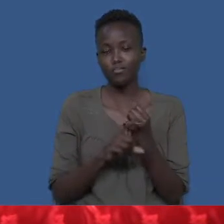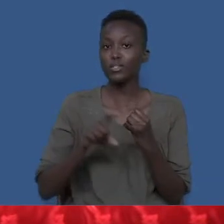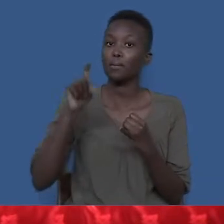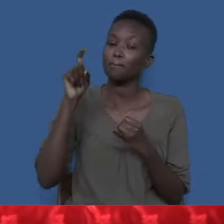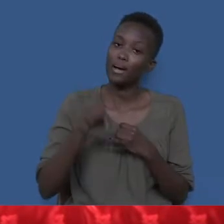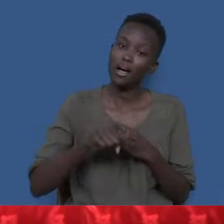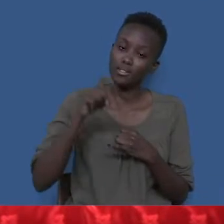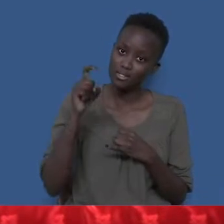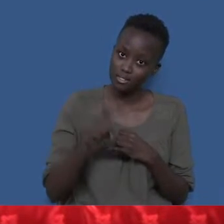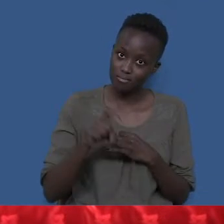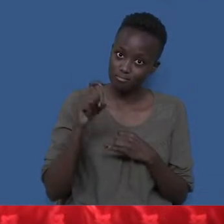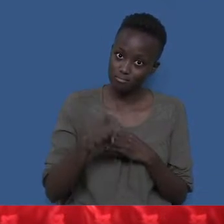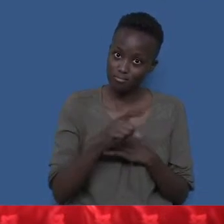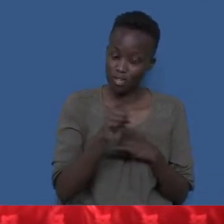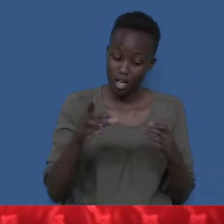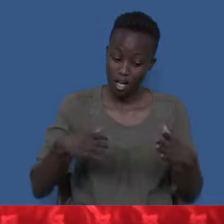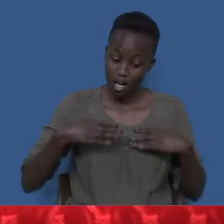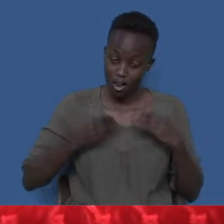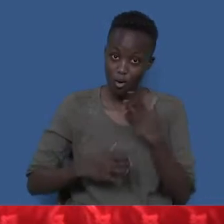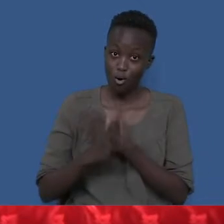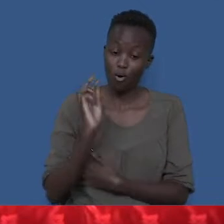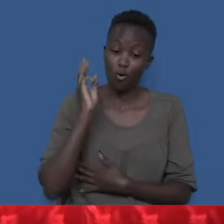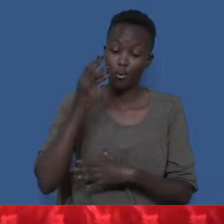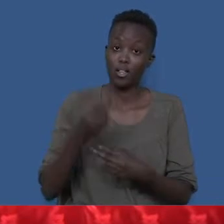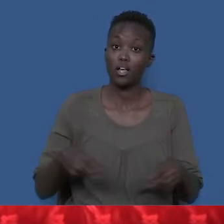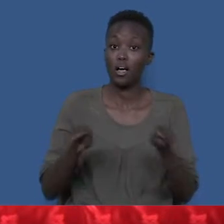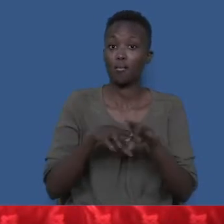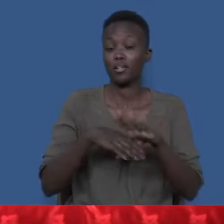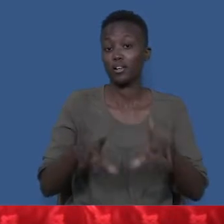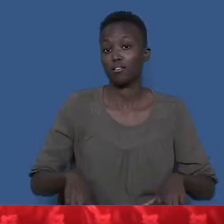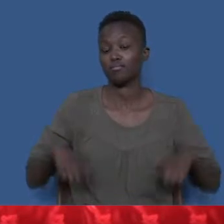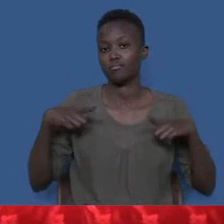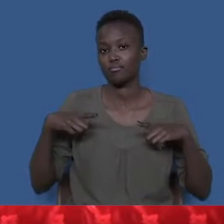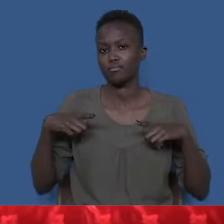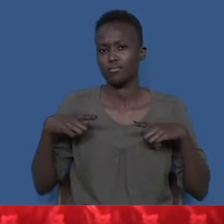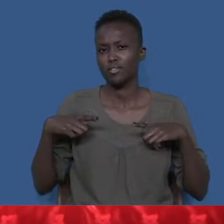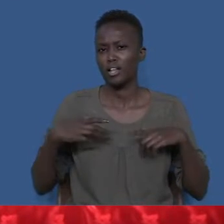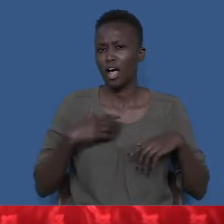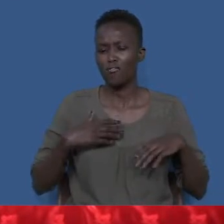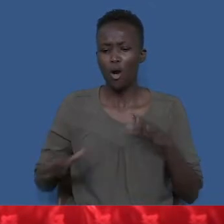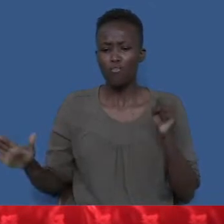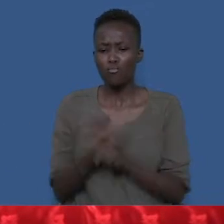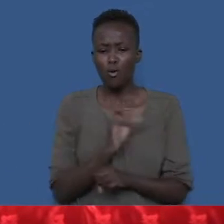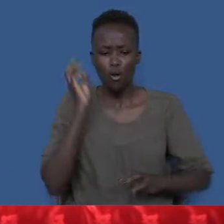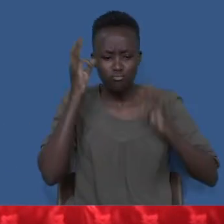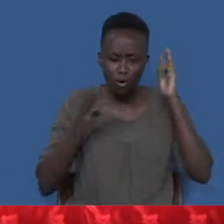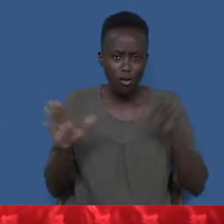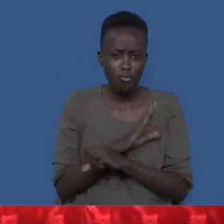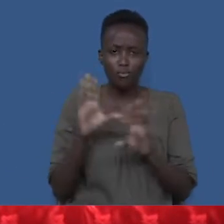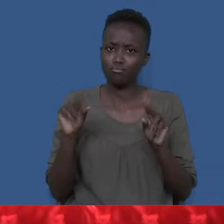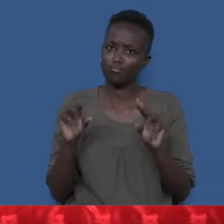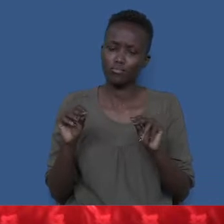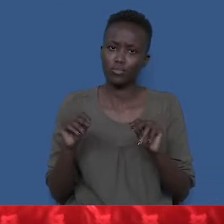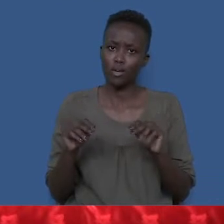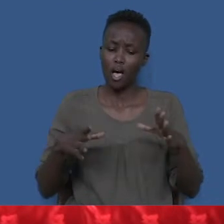must allow God's will to happen and never be over anxious and allow the Lord to be in